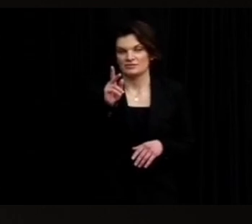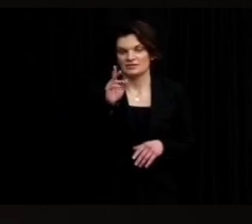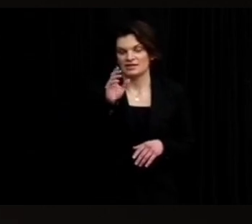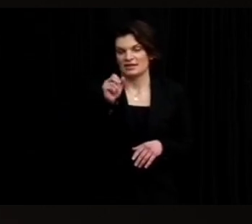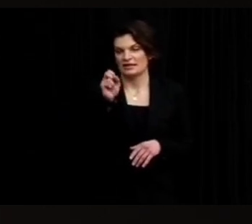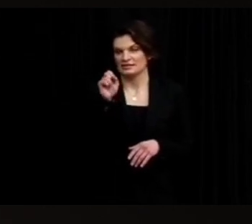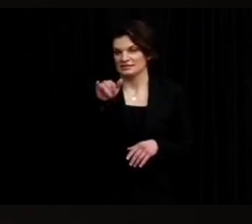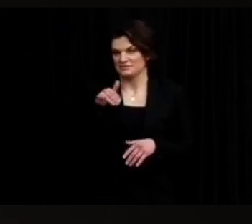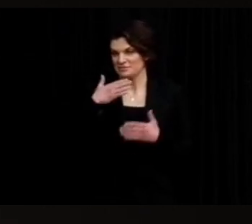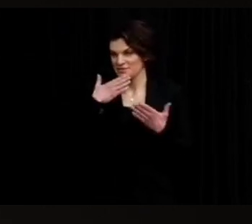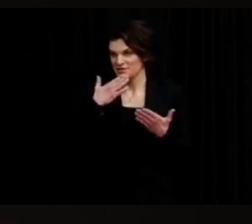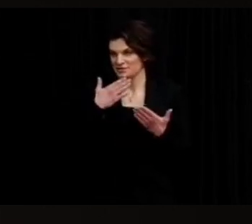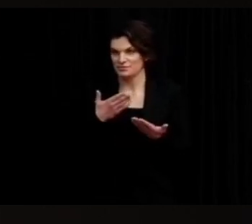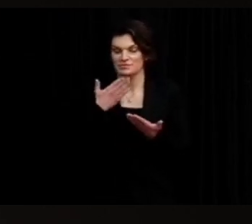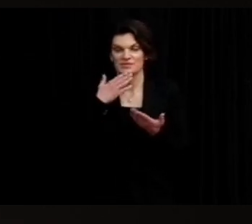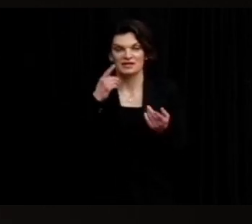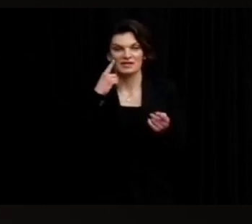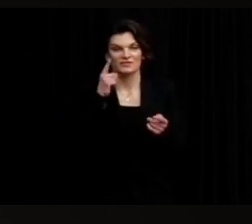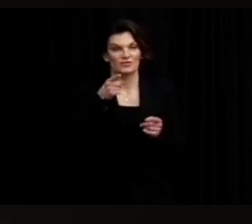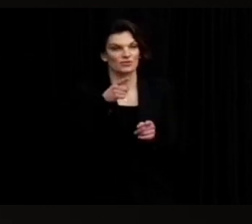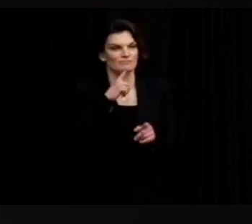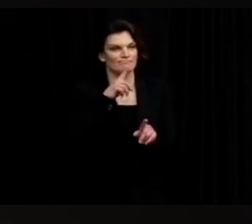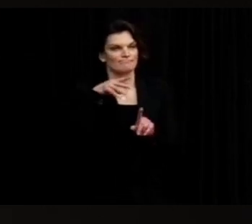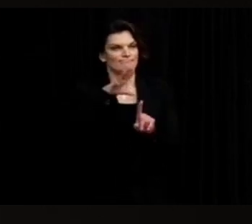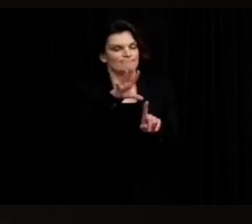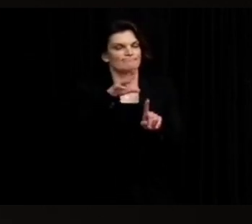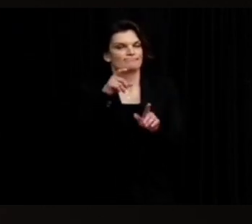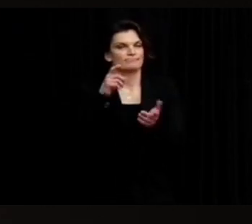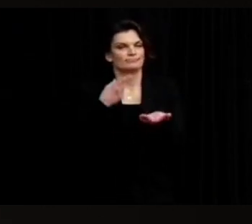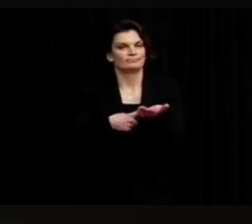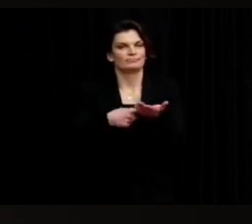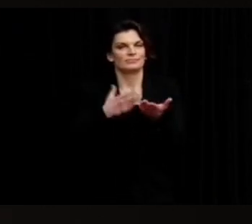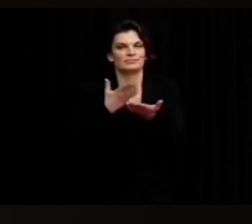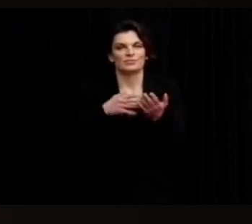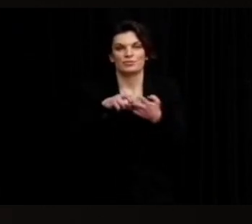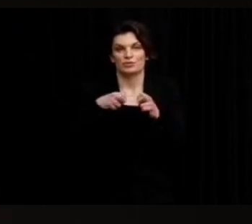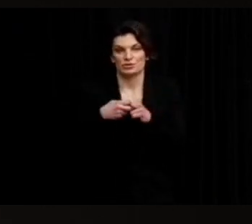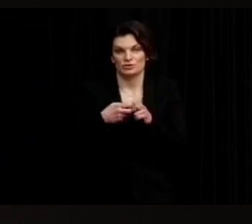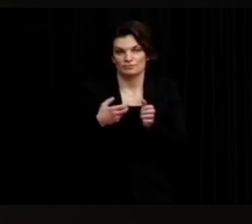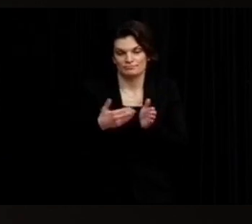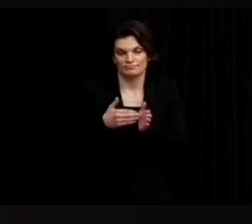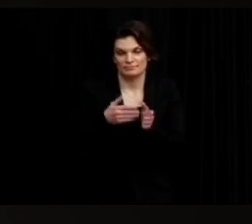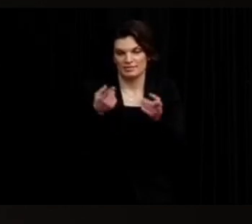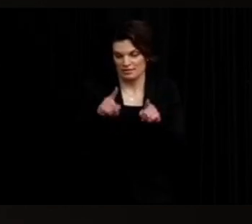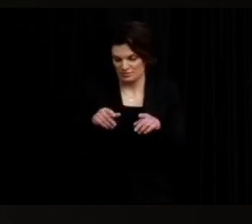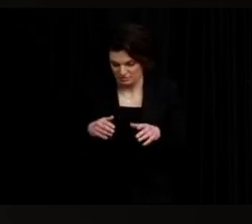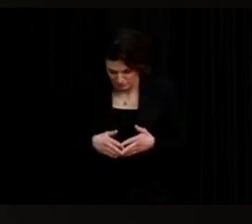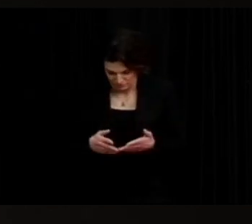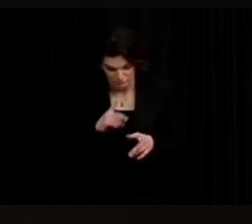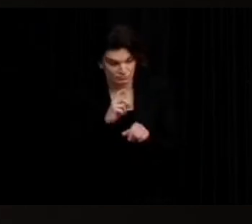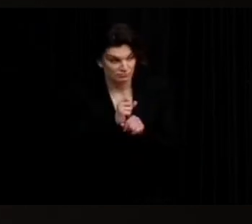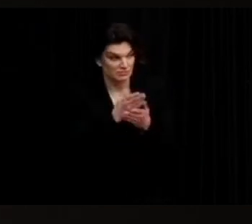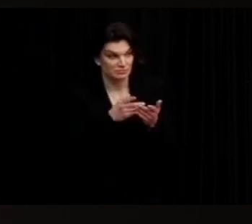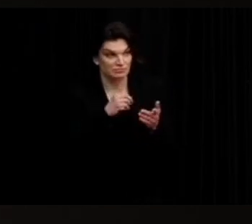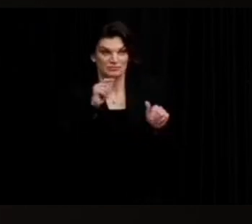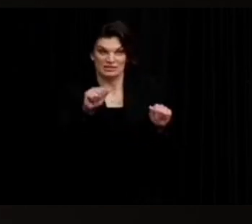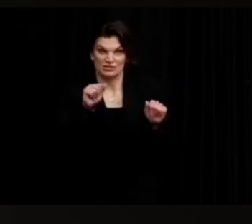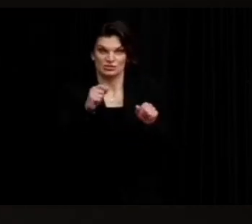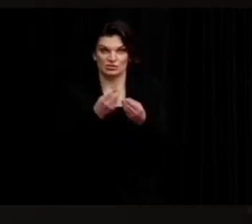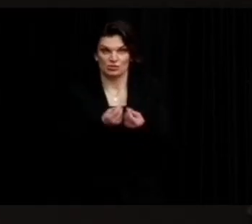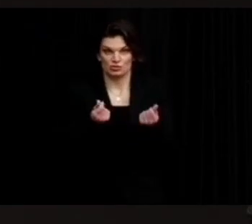Thank you for highlighting some of the problems, and also for providing us with some potential solutions as we think